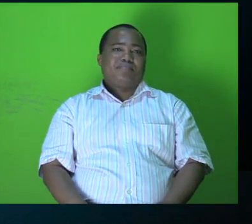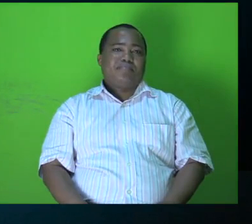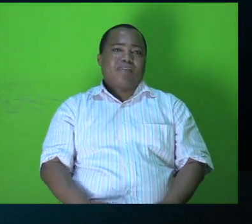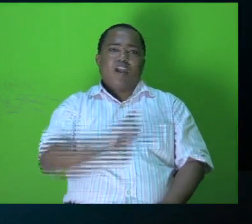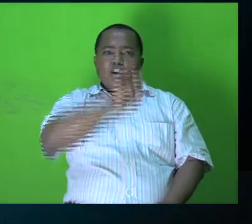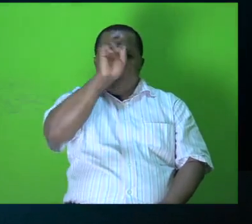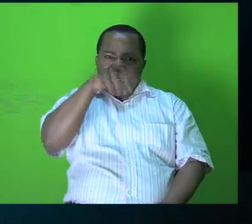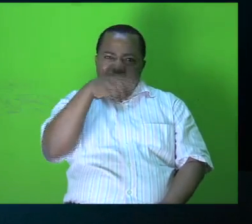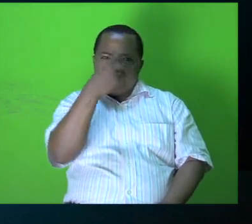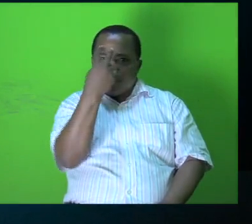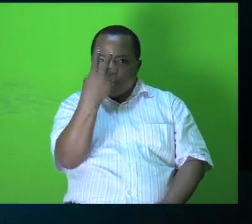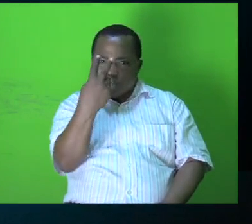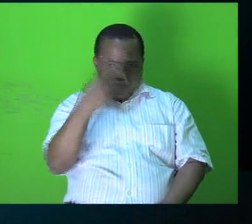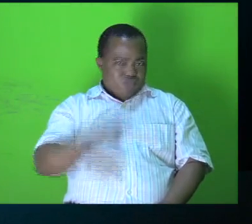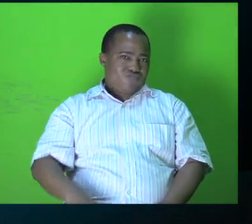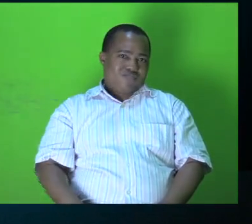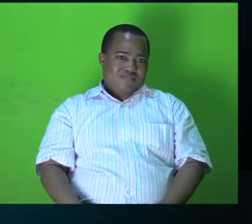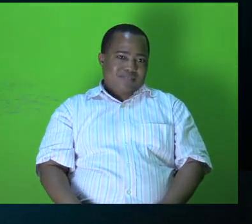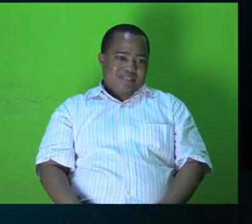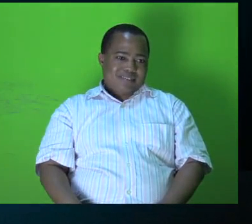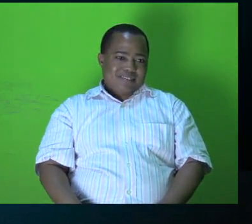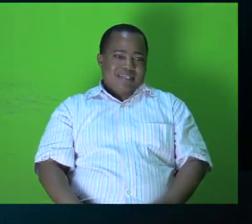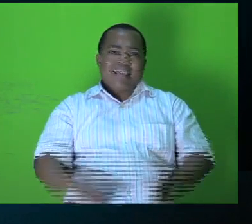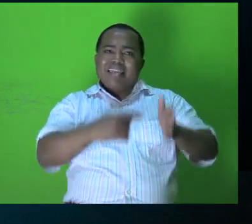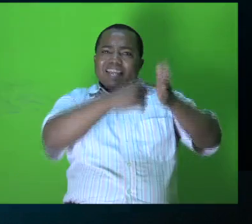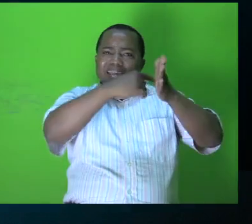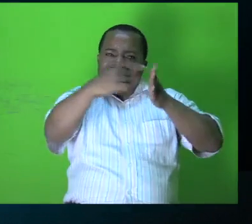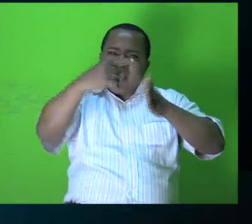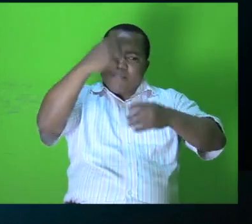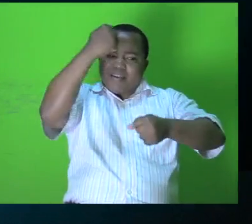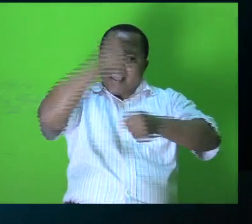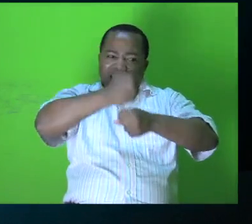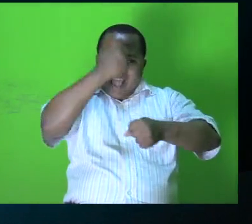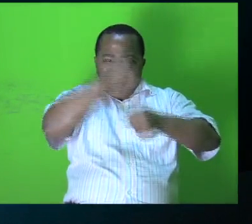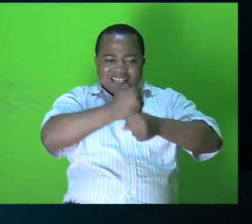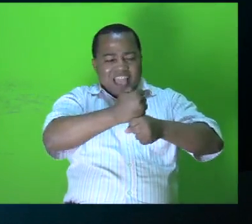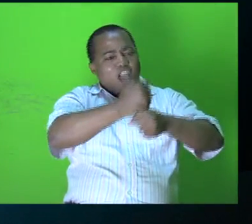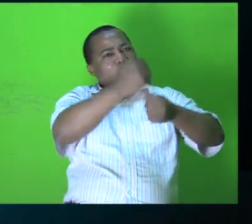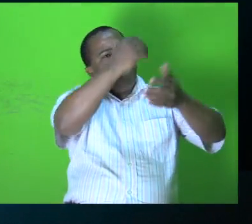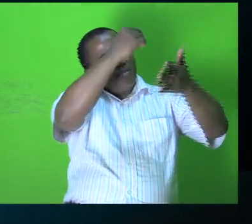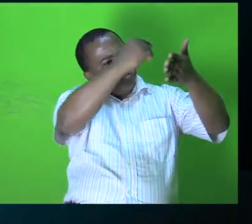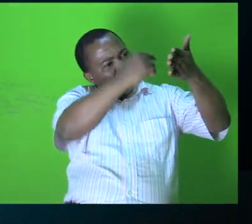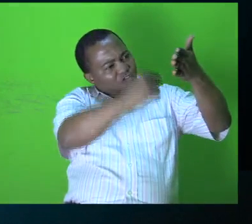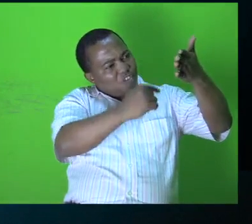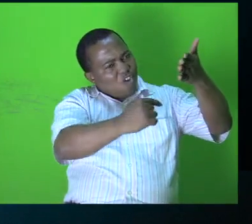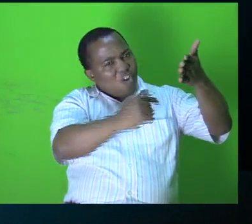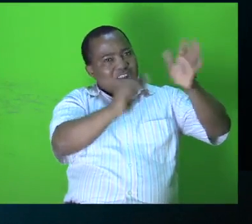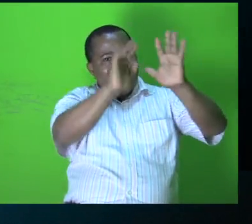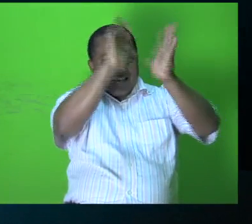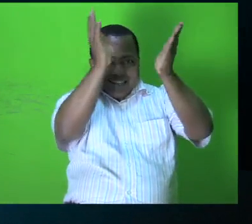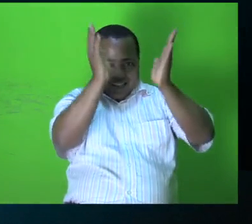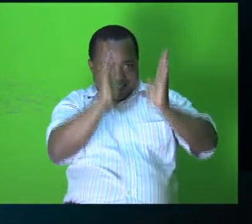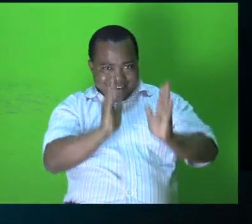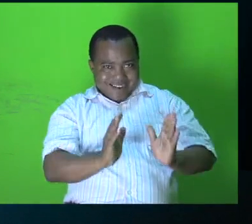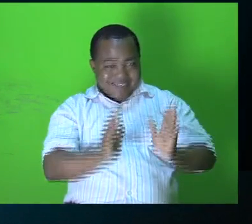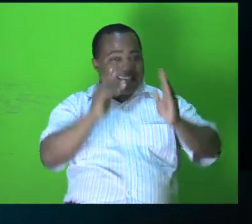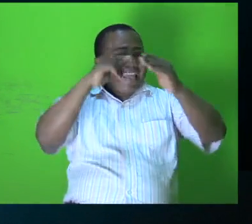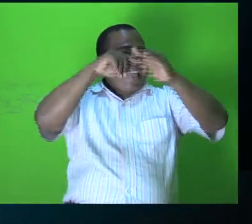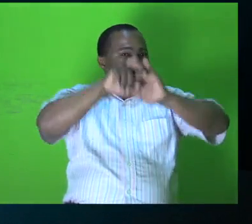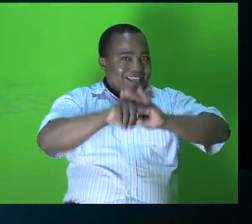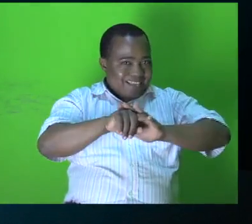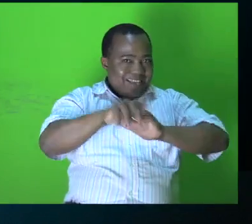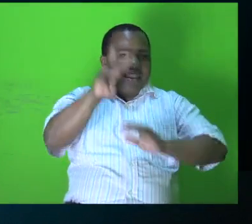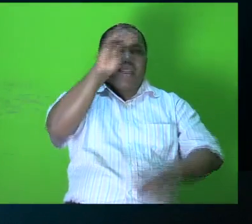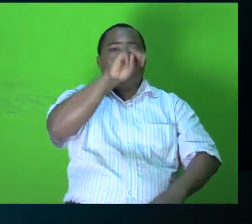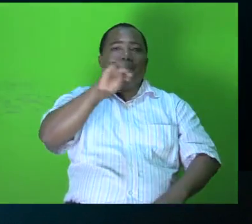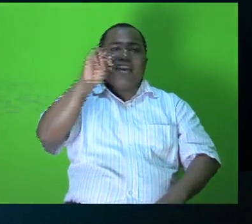Question number 2. Name the function of the following structure in meiosis process.